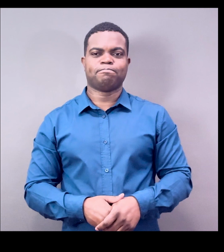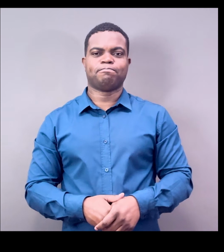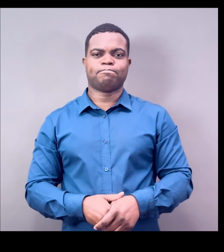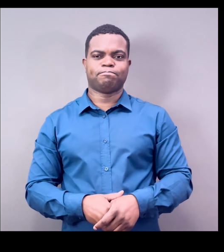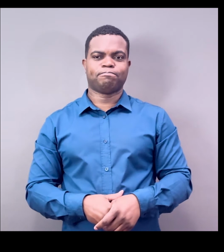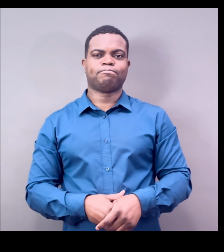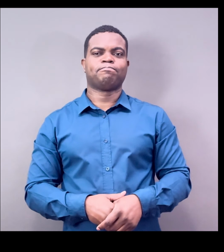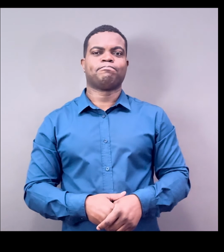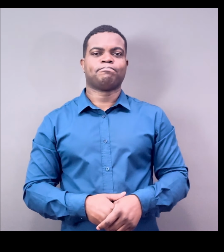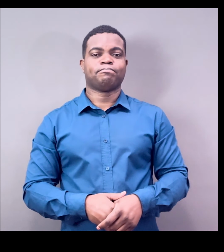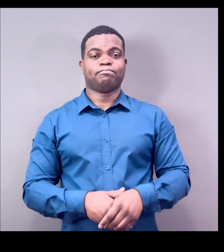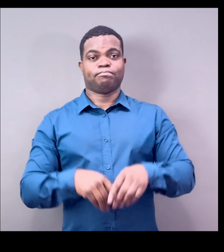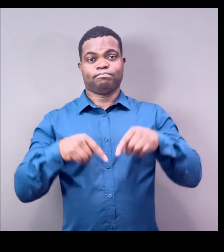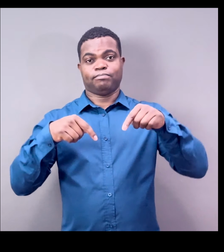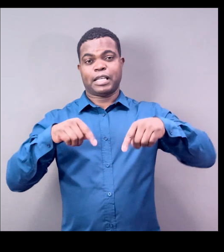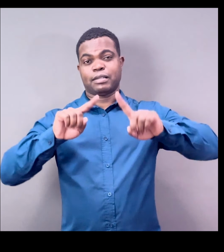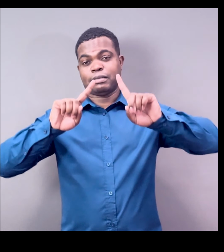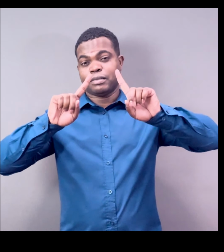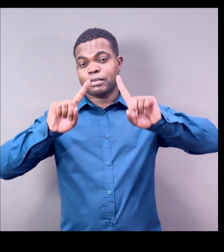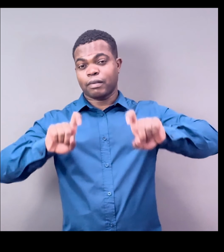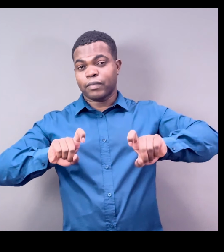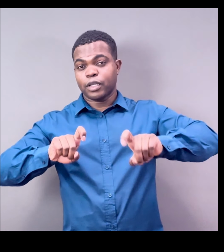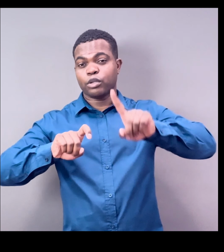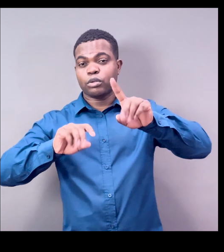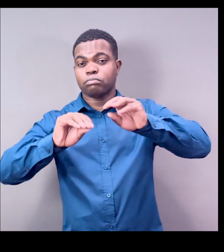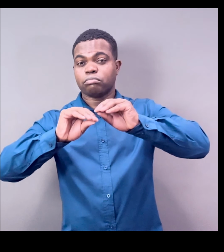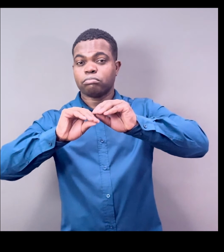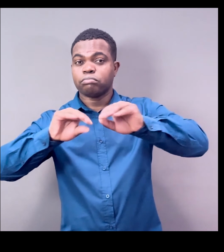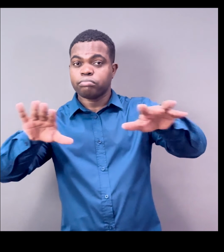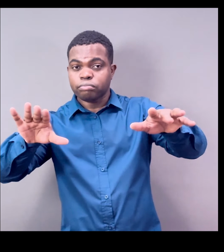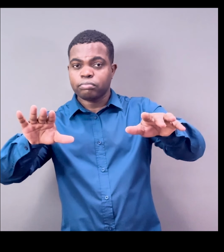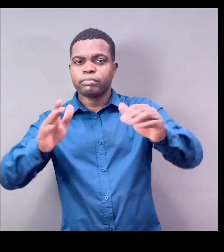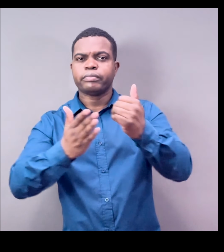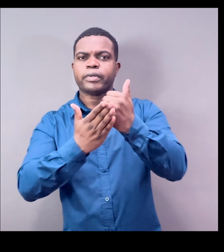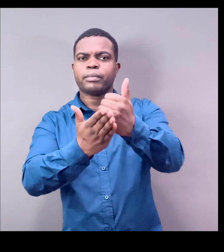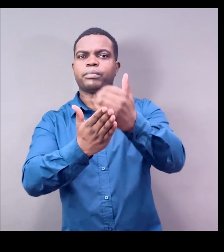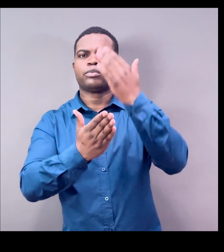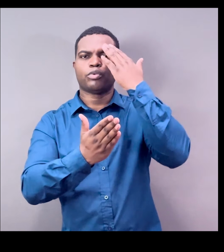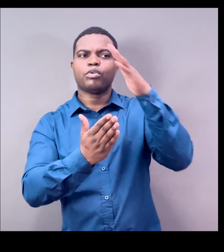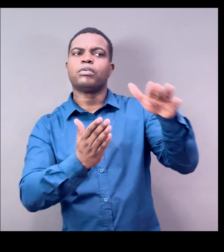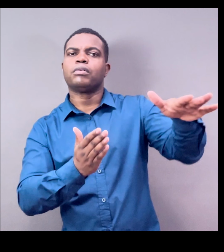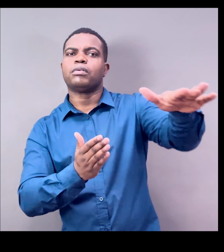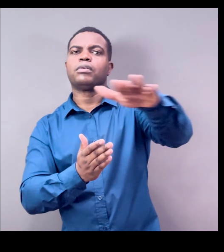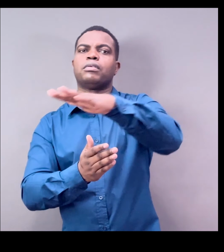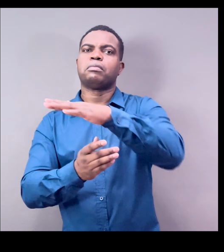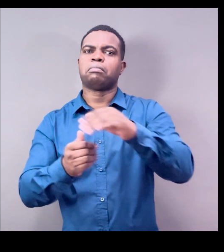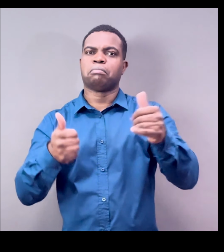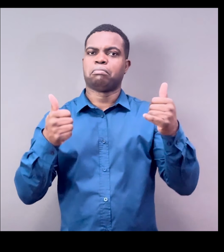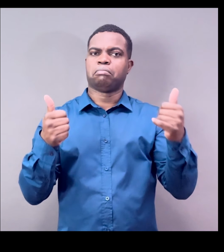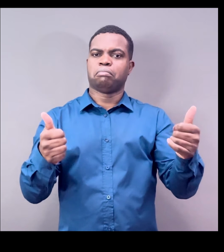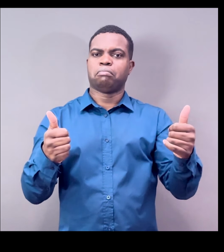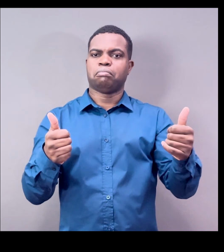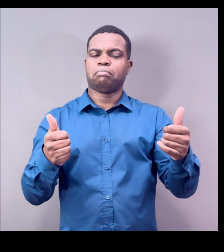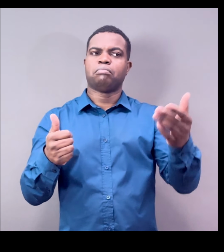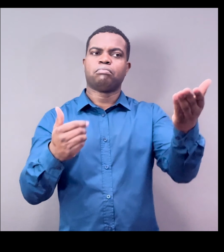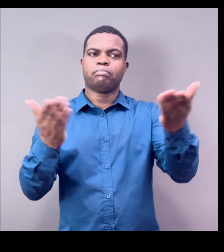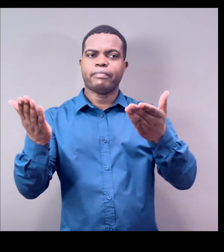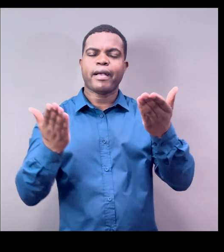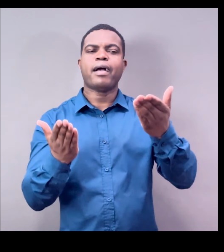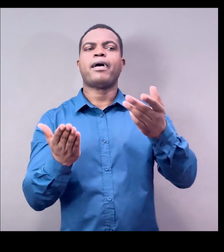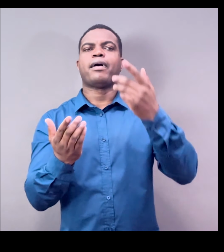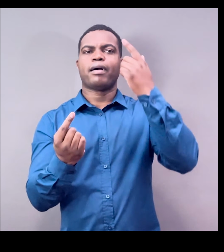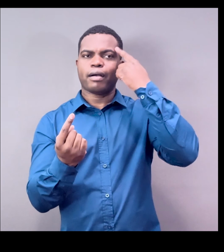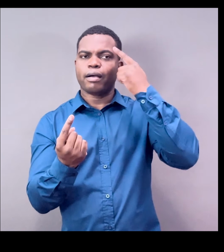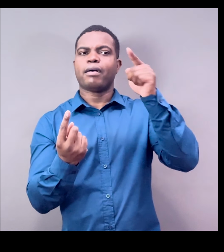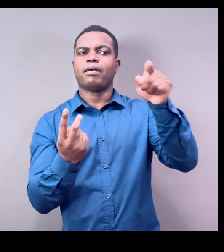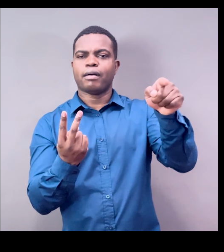You can use this engagement survey to get to know how well your